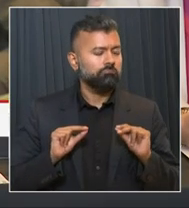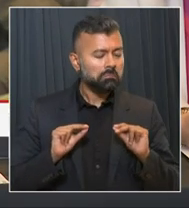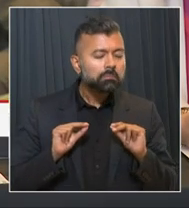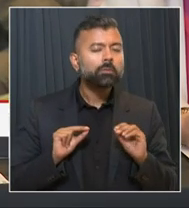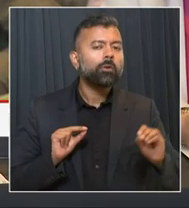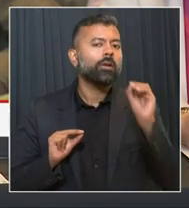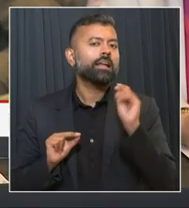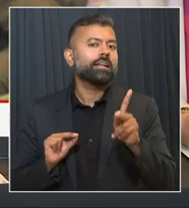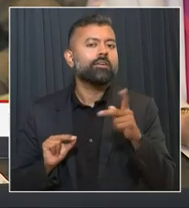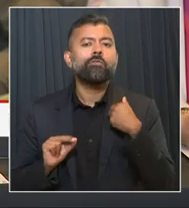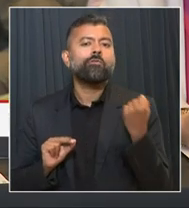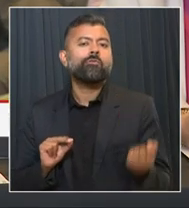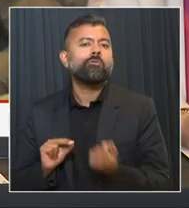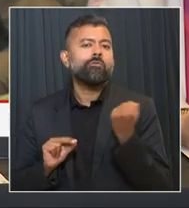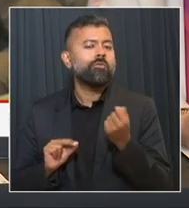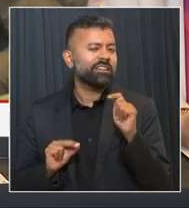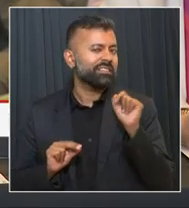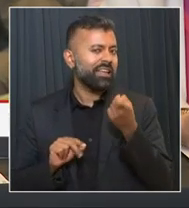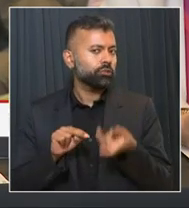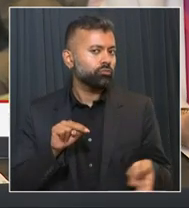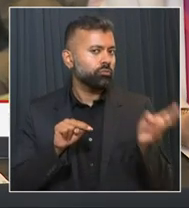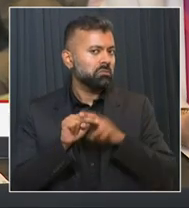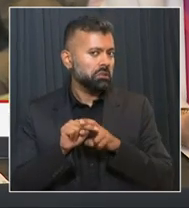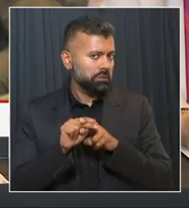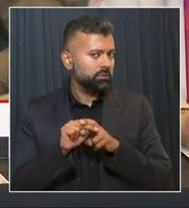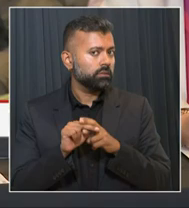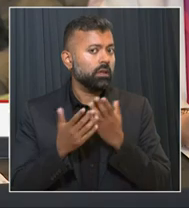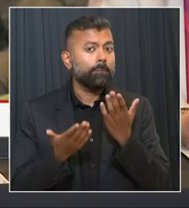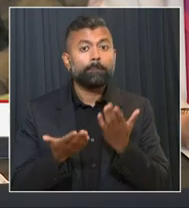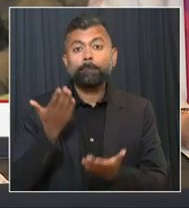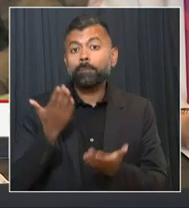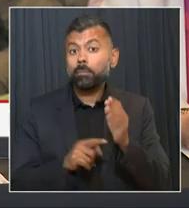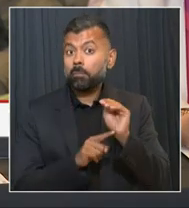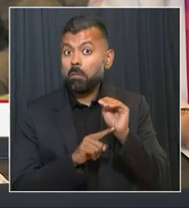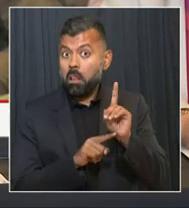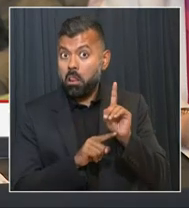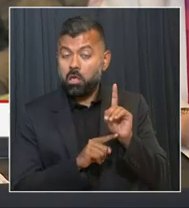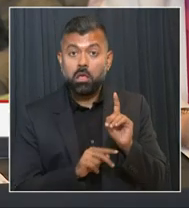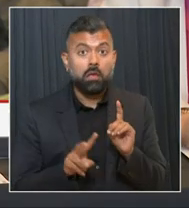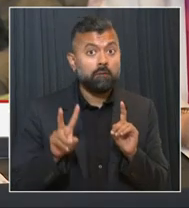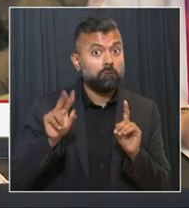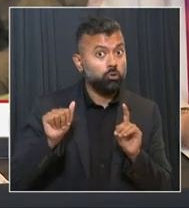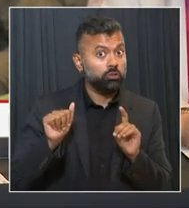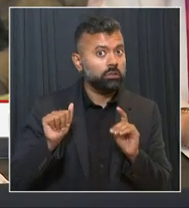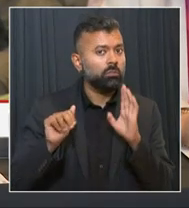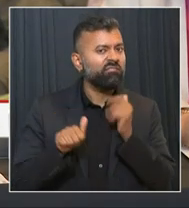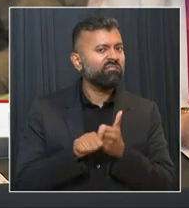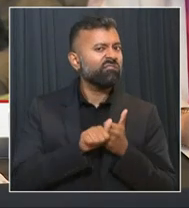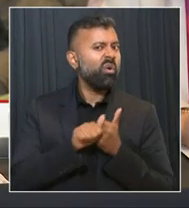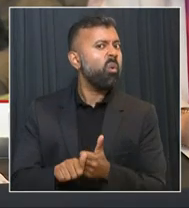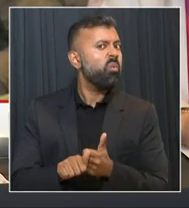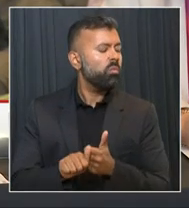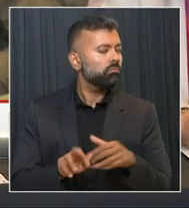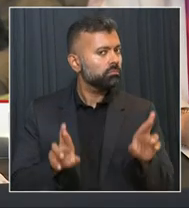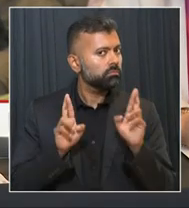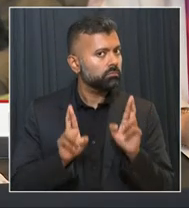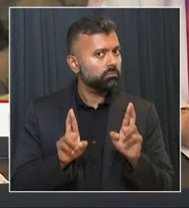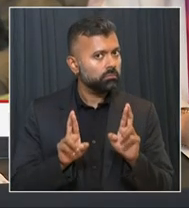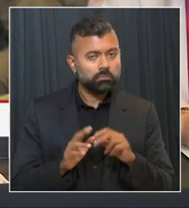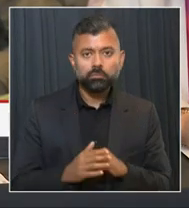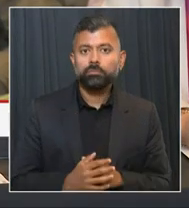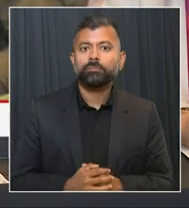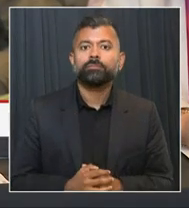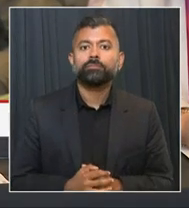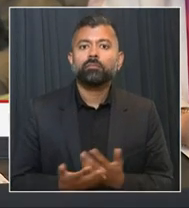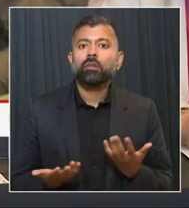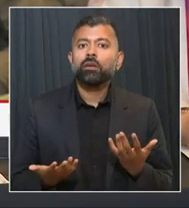tax in hopes that the region will catch up and it wouldn't put us out of place with the region. So we're not moving on